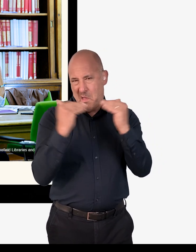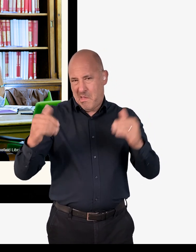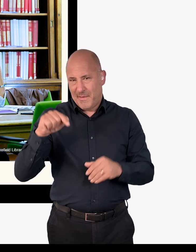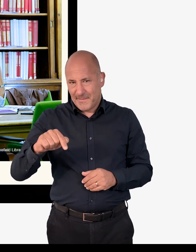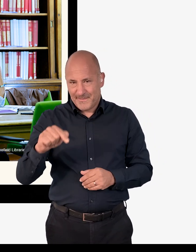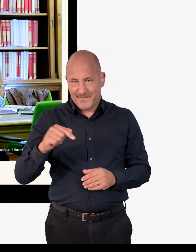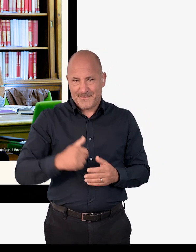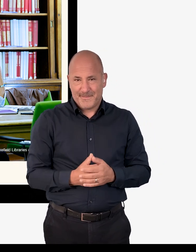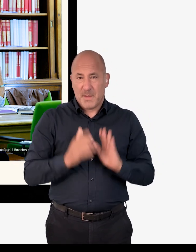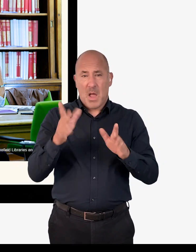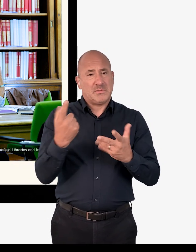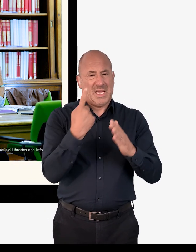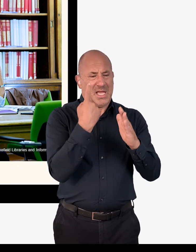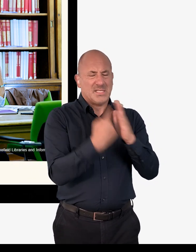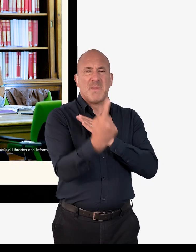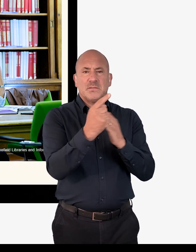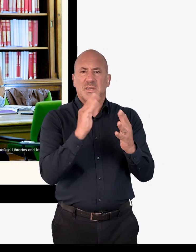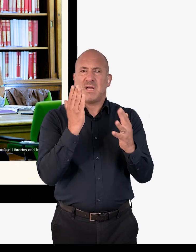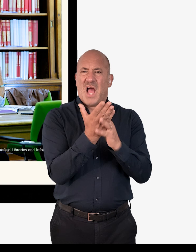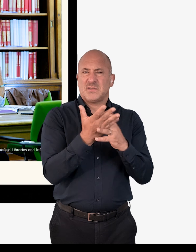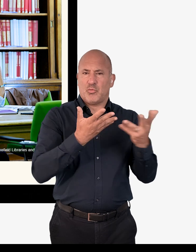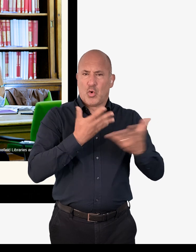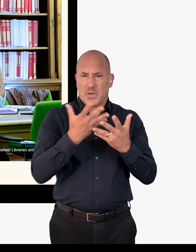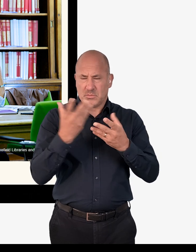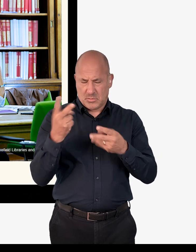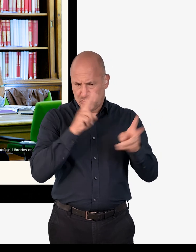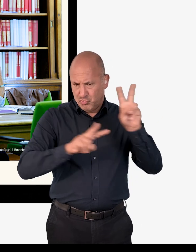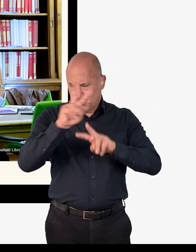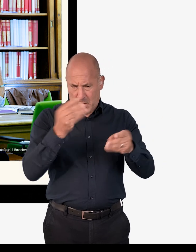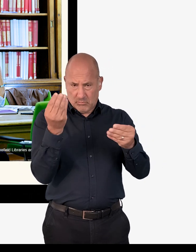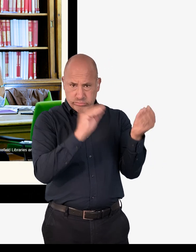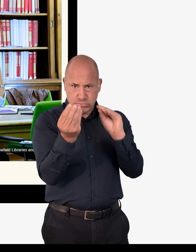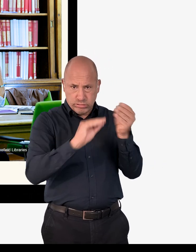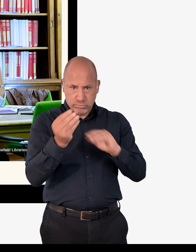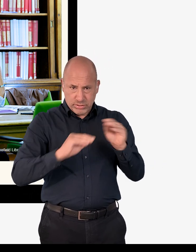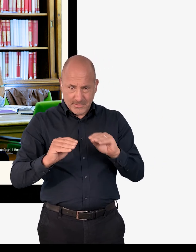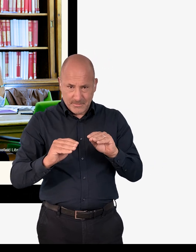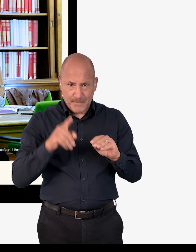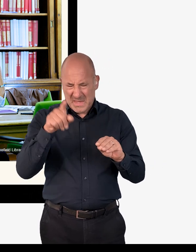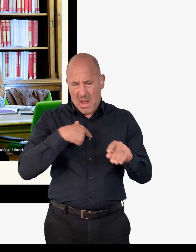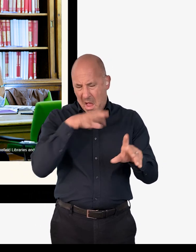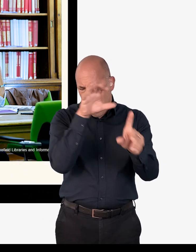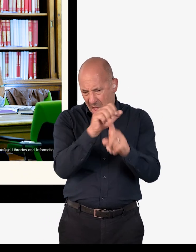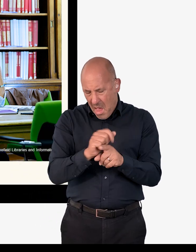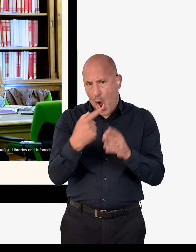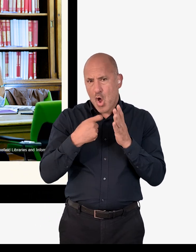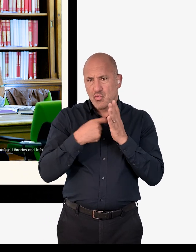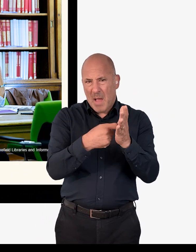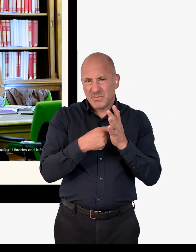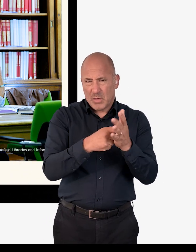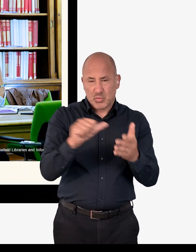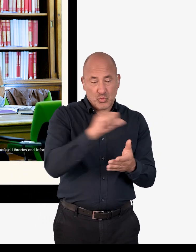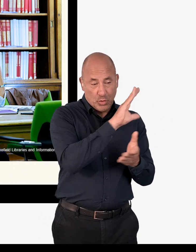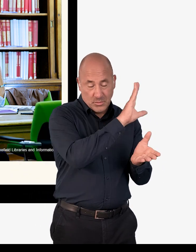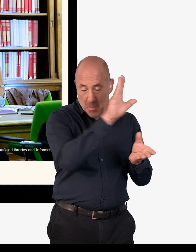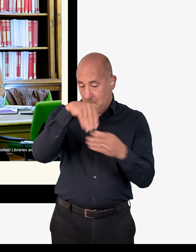RIBA Stage 3 or equivalent. They must be prepared by an independent access consultant, and